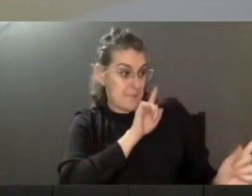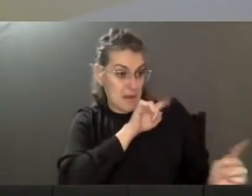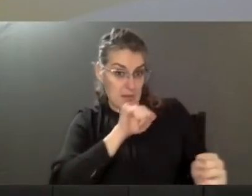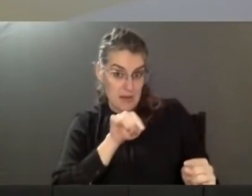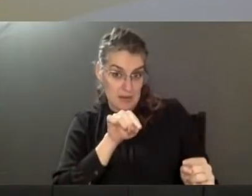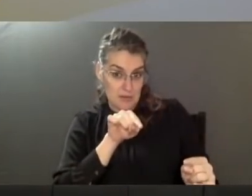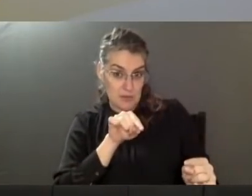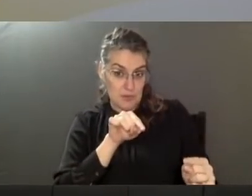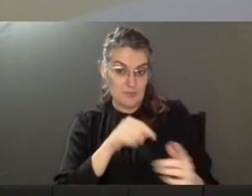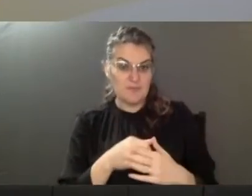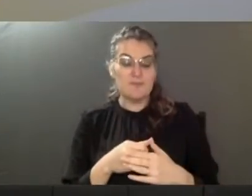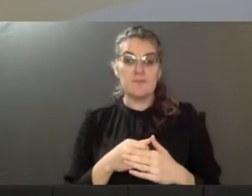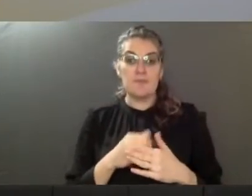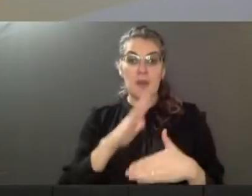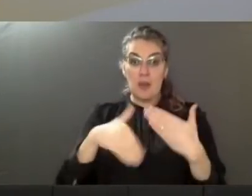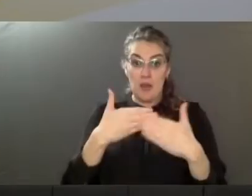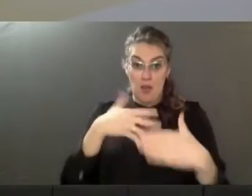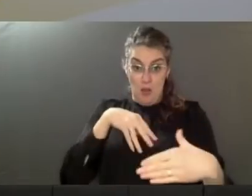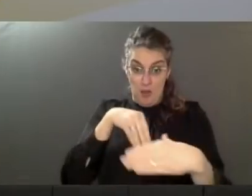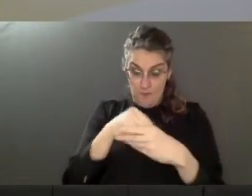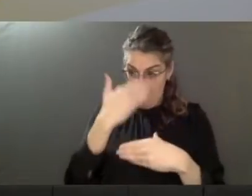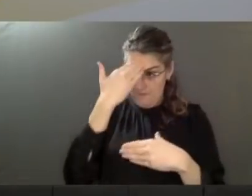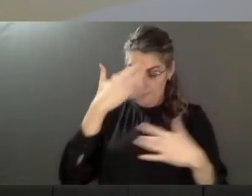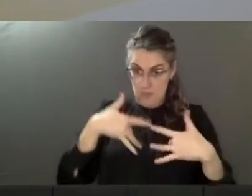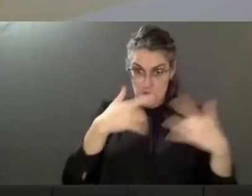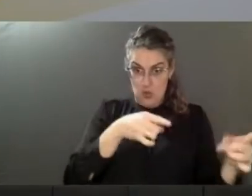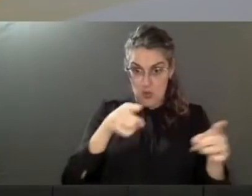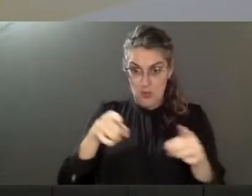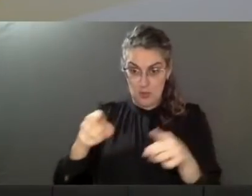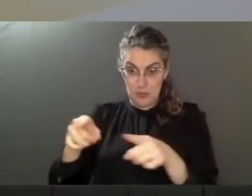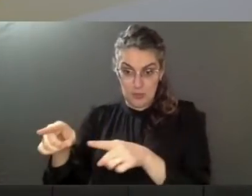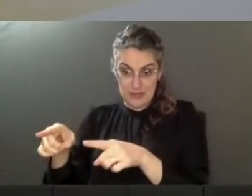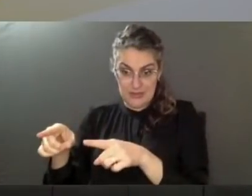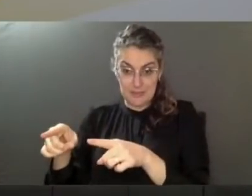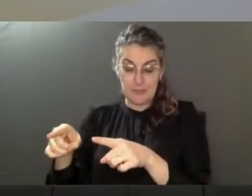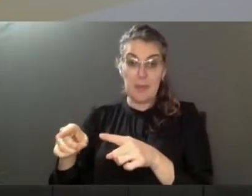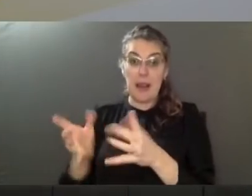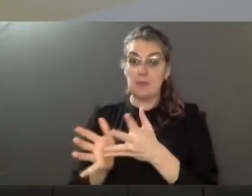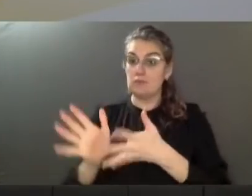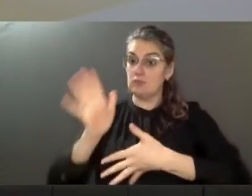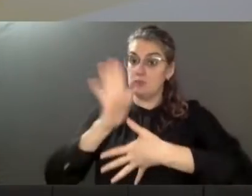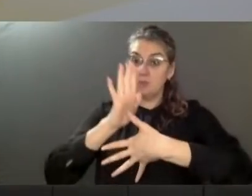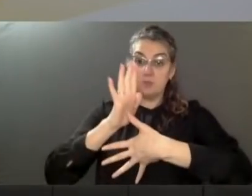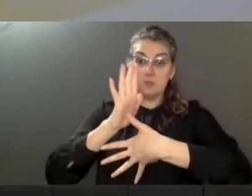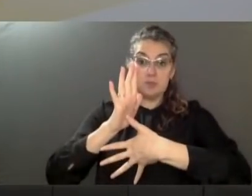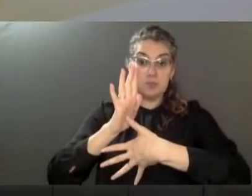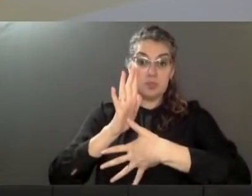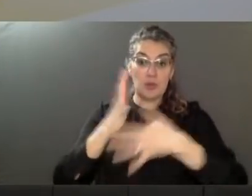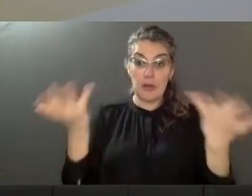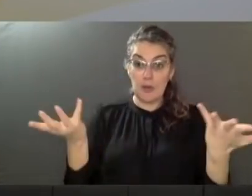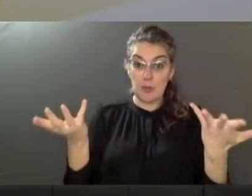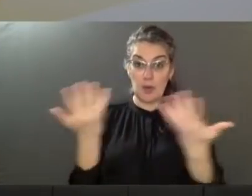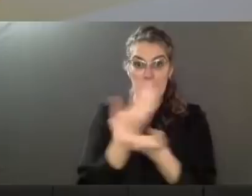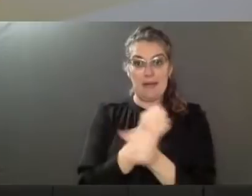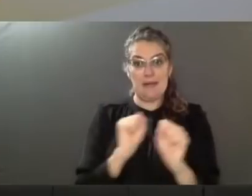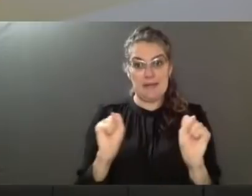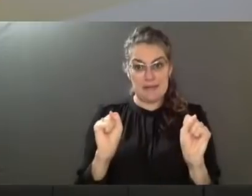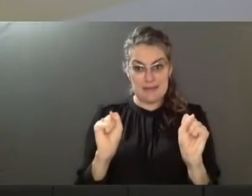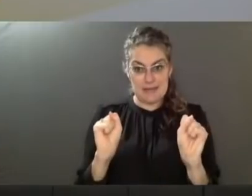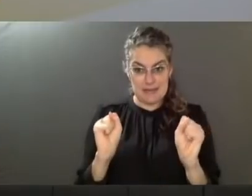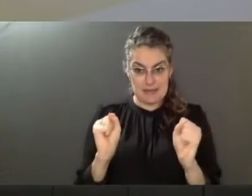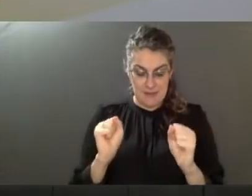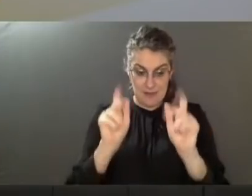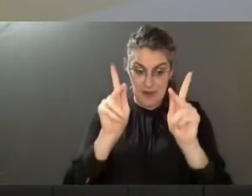involved and aware of the situation. I mean, the first priority is the safety of the residents and the staff.